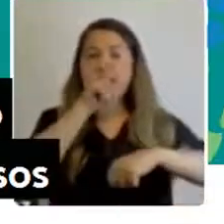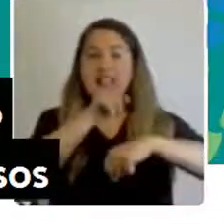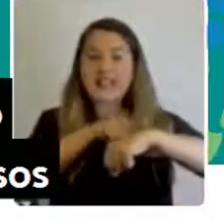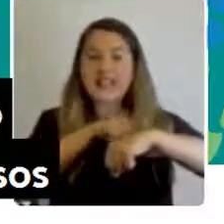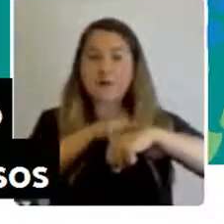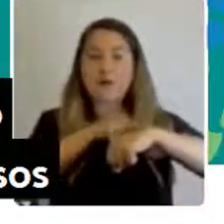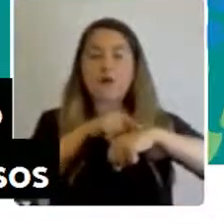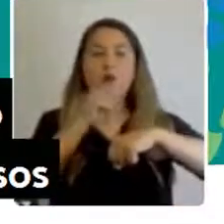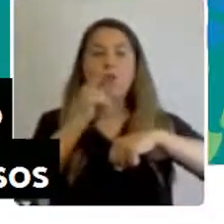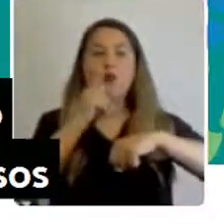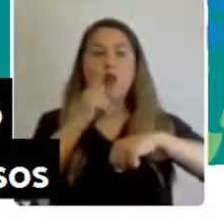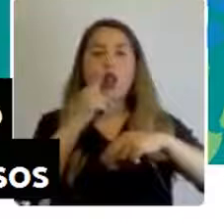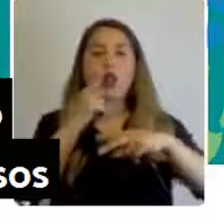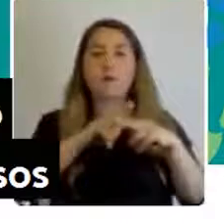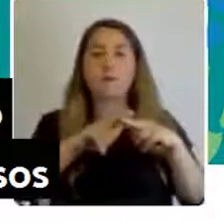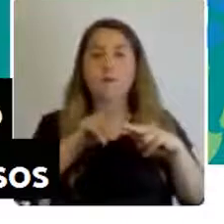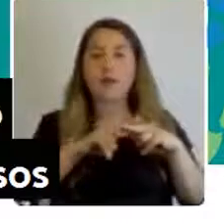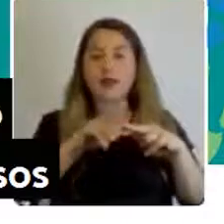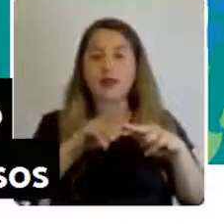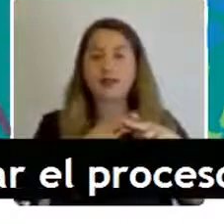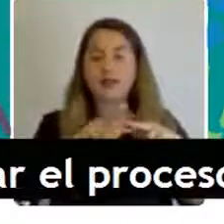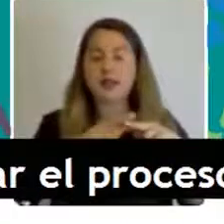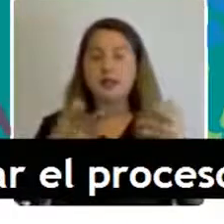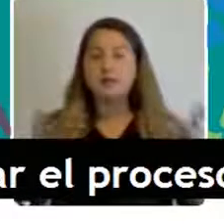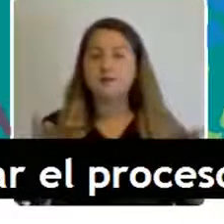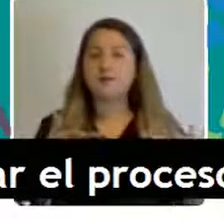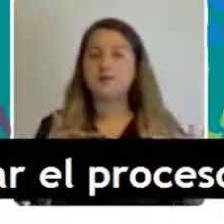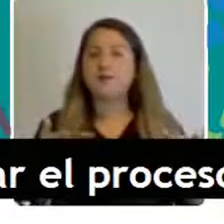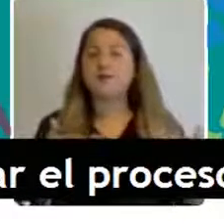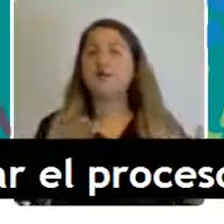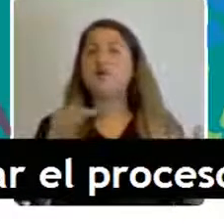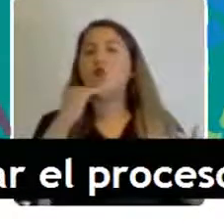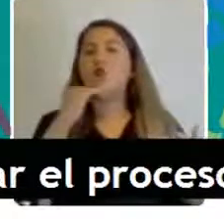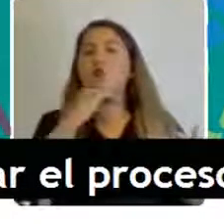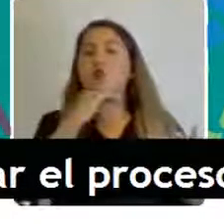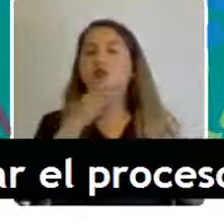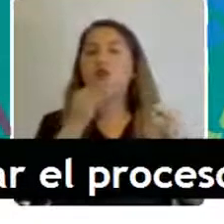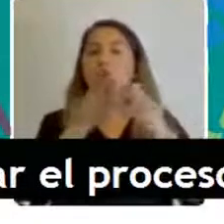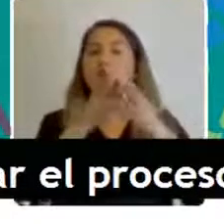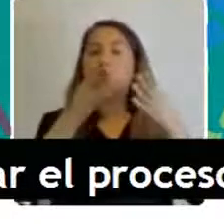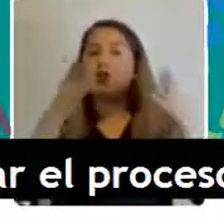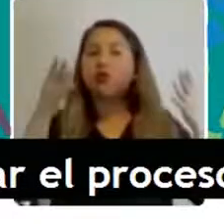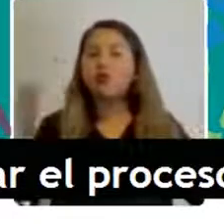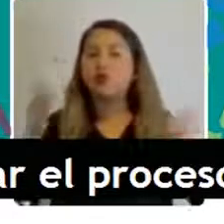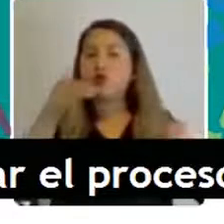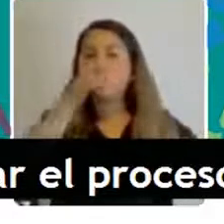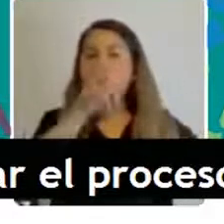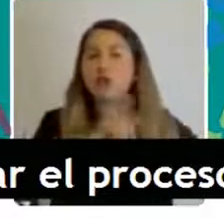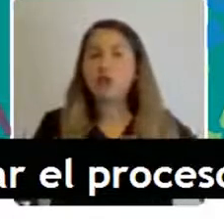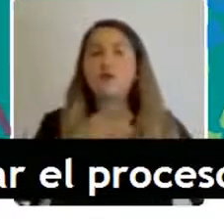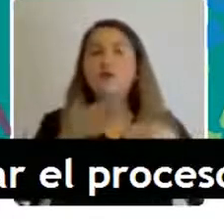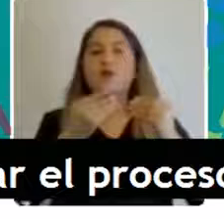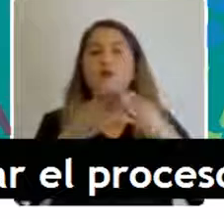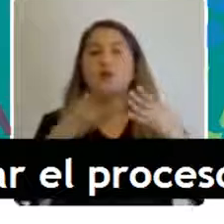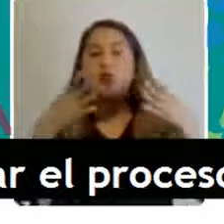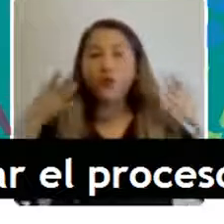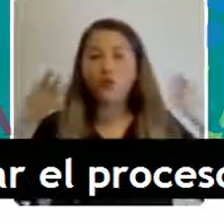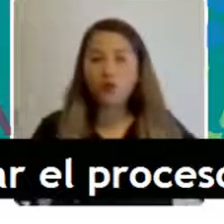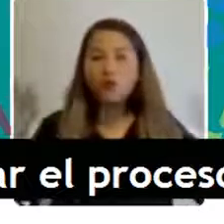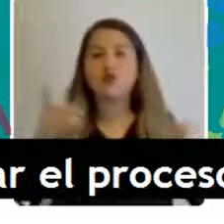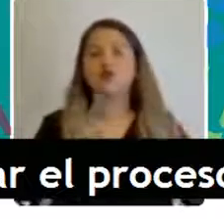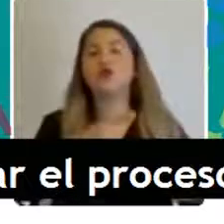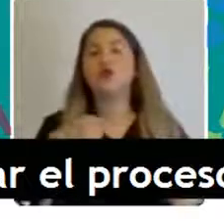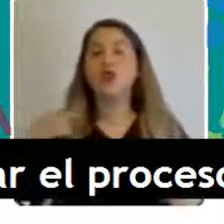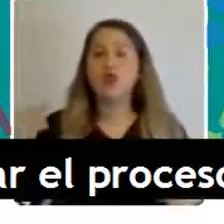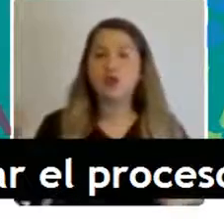expensive and very time consuming. So many of us at NIH and at FDA are looking for ways